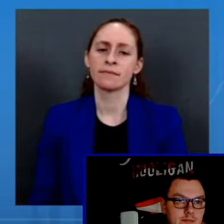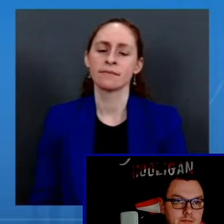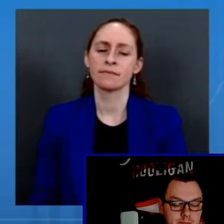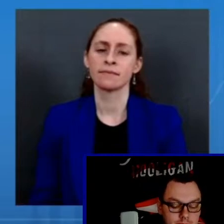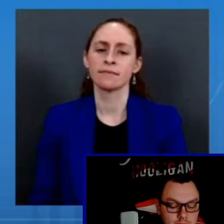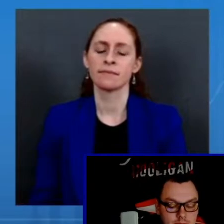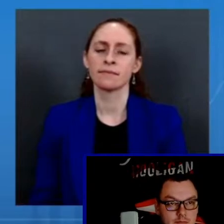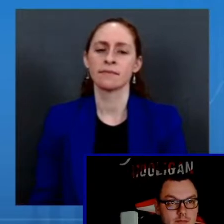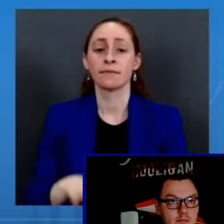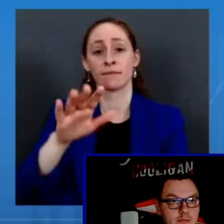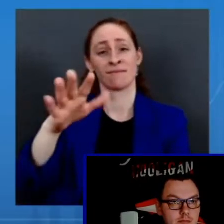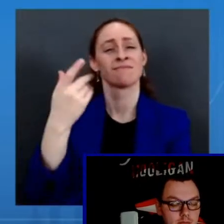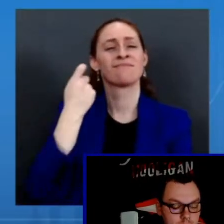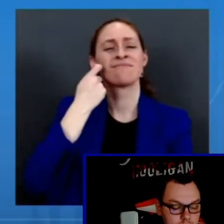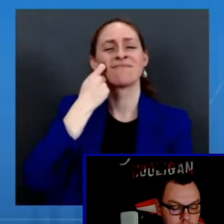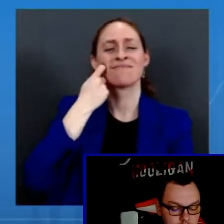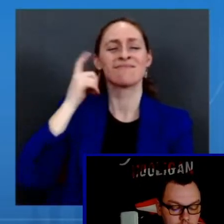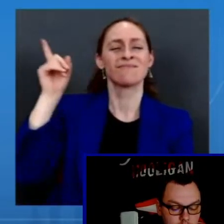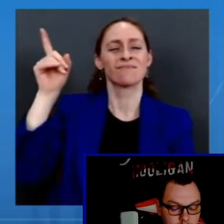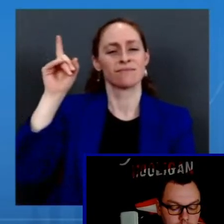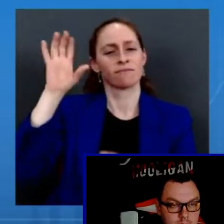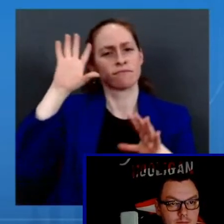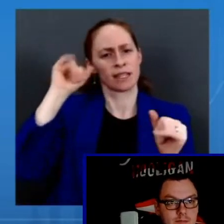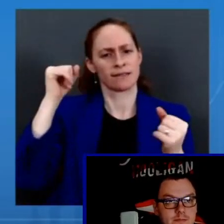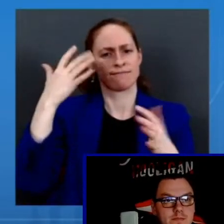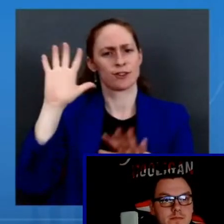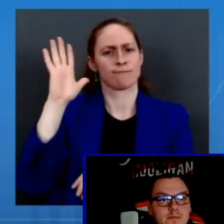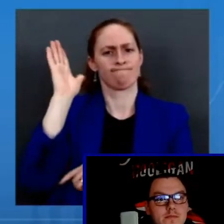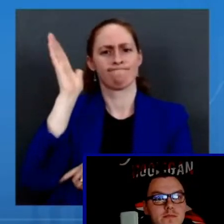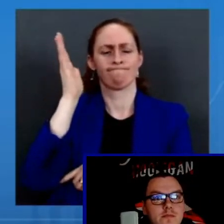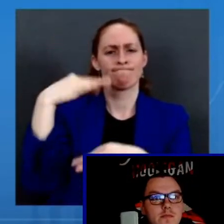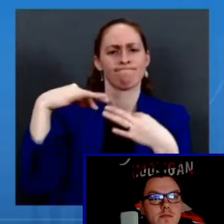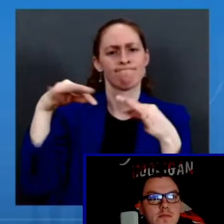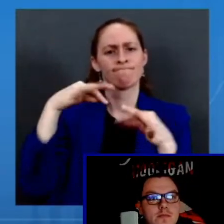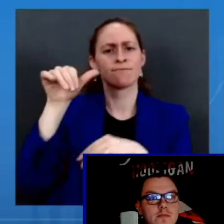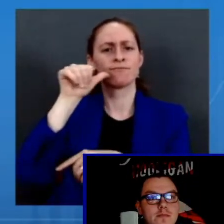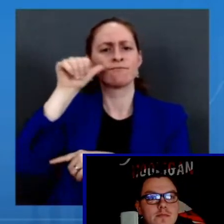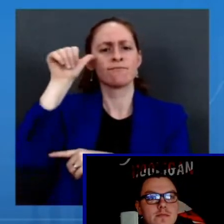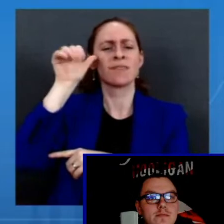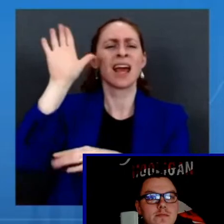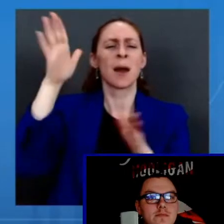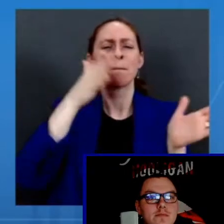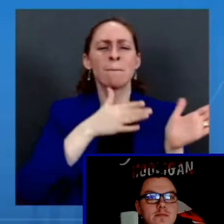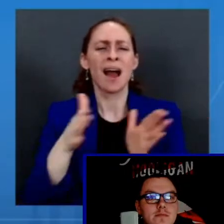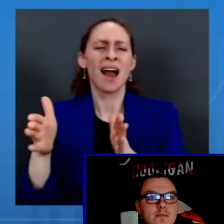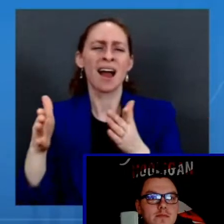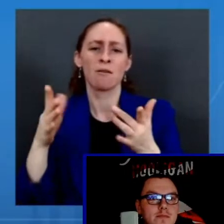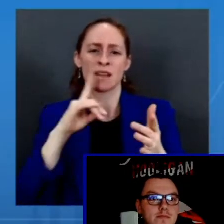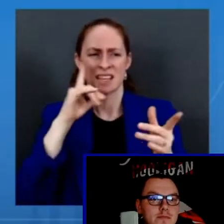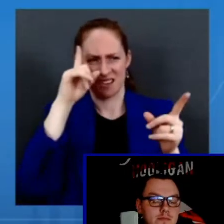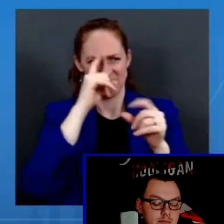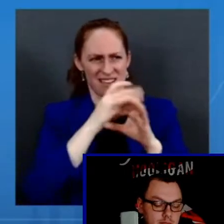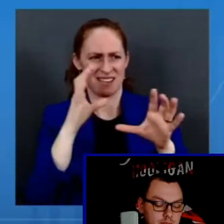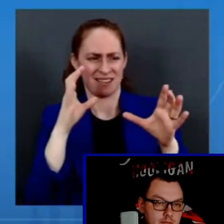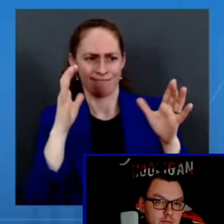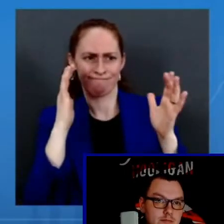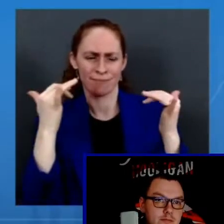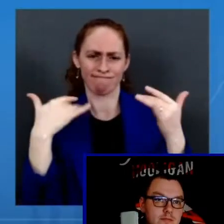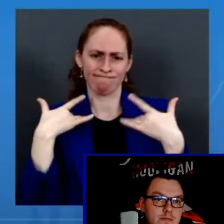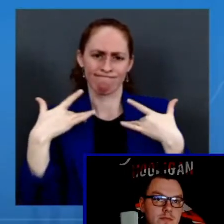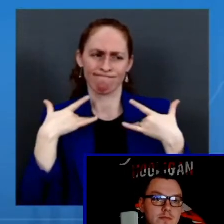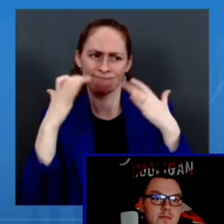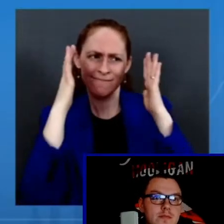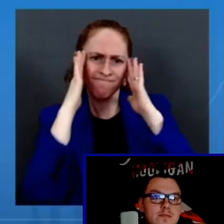the capability of hospitals to respond to the possibility that there might be a run on the need